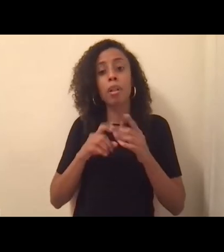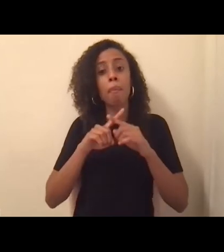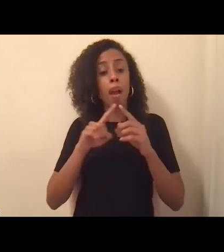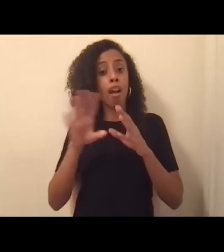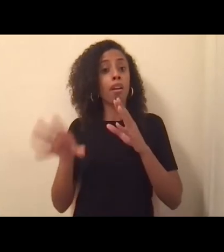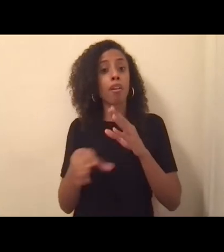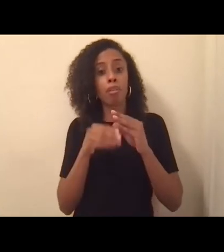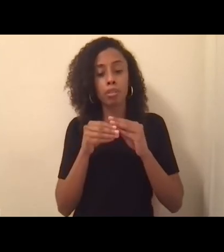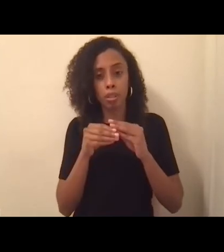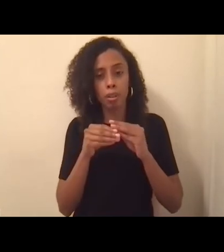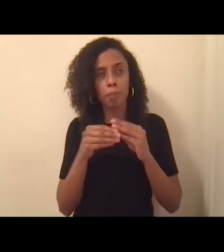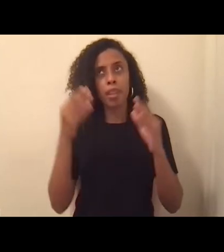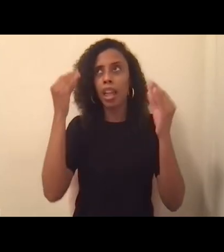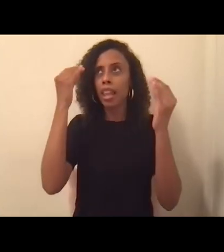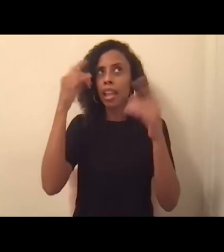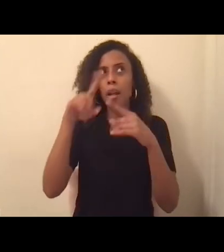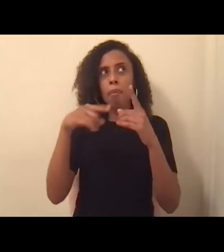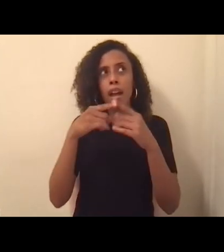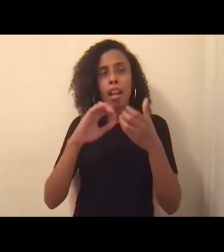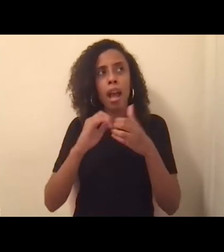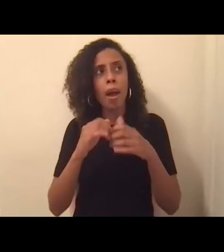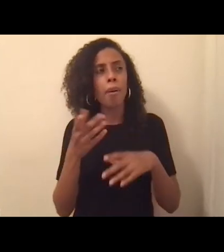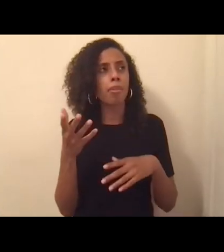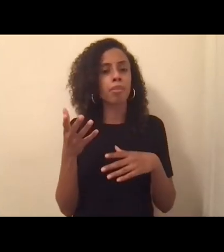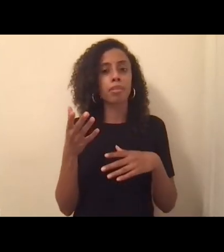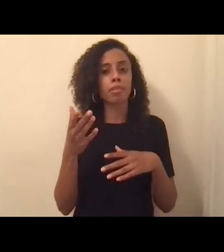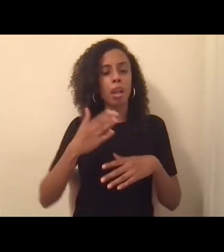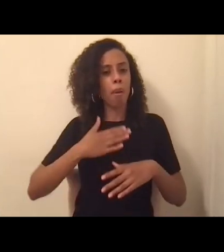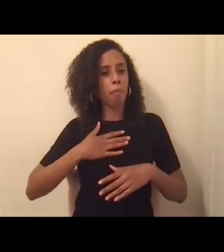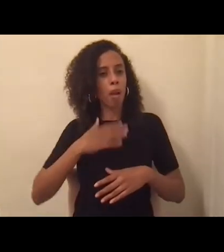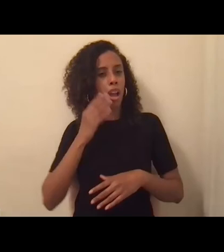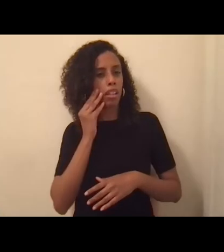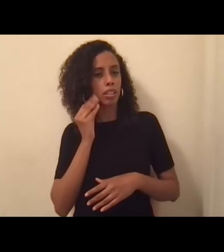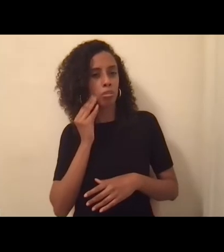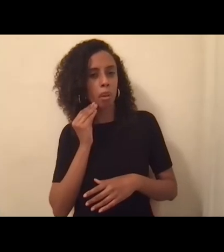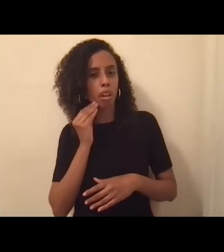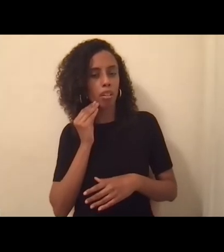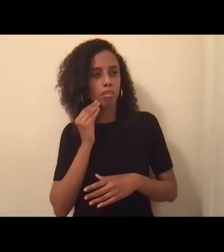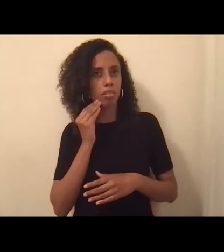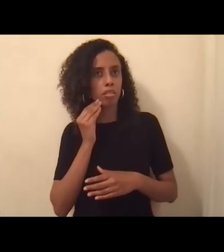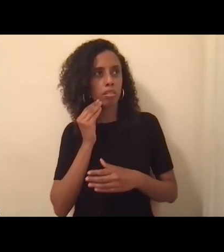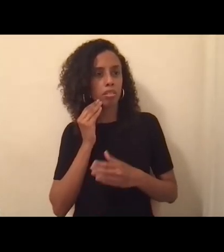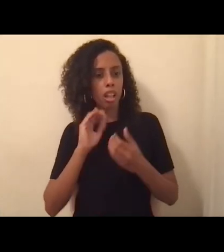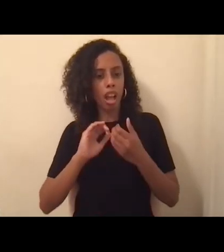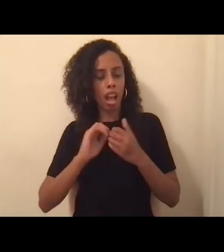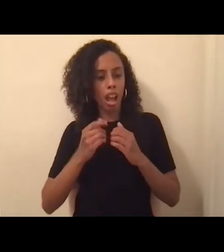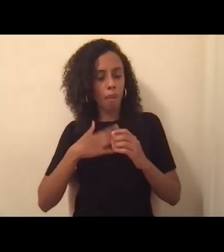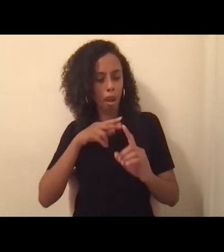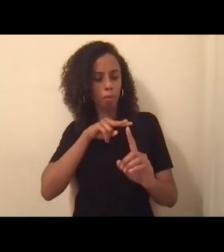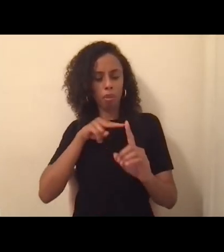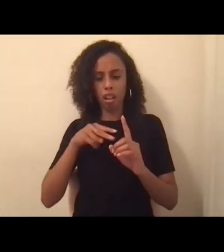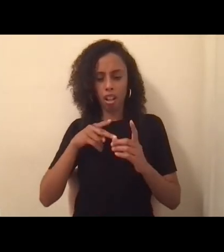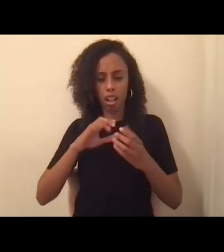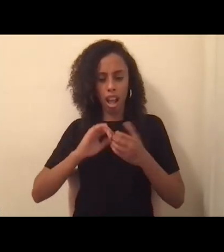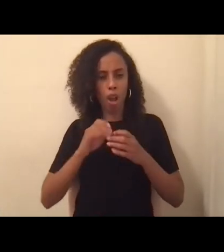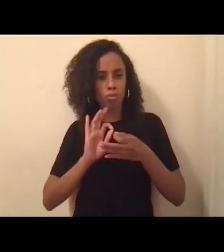also to think about how my own experiences interpret them and help me